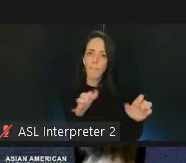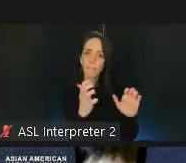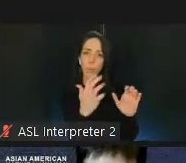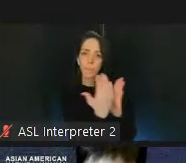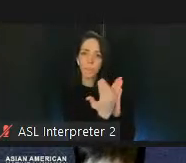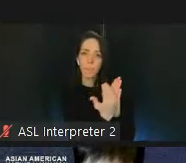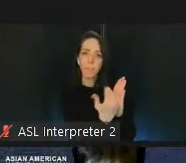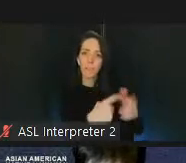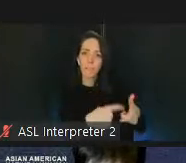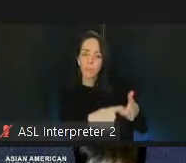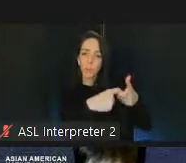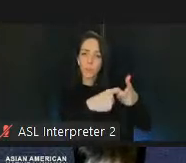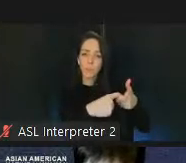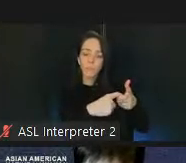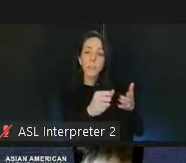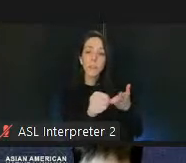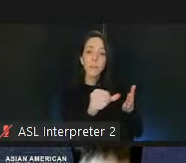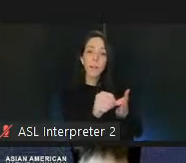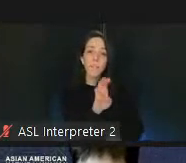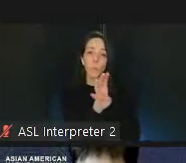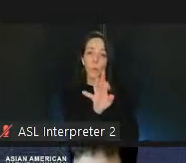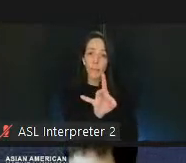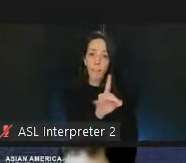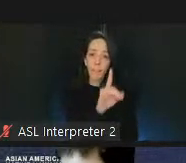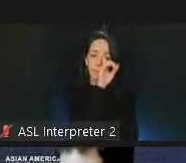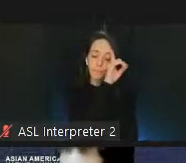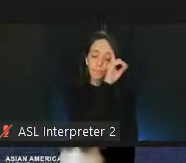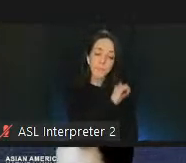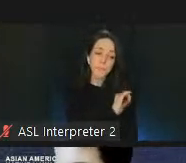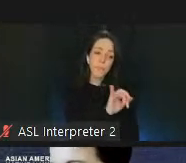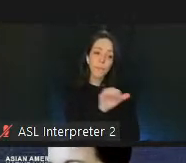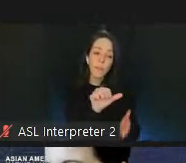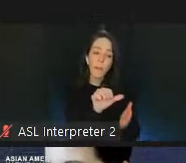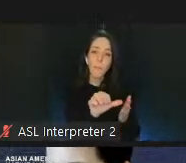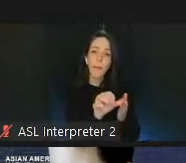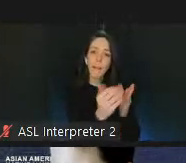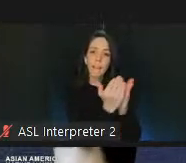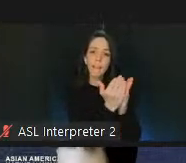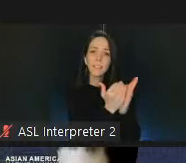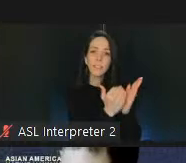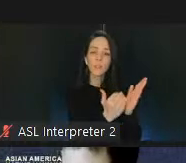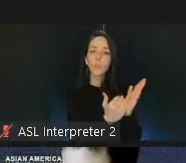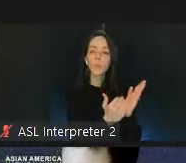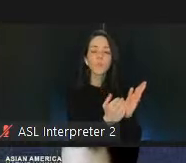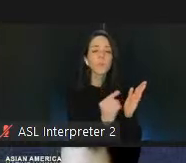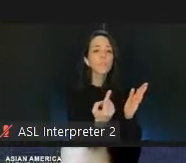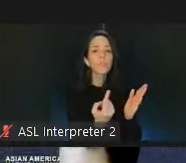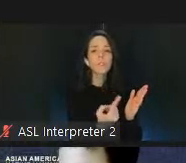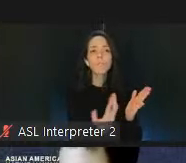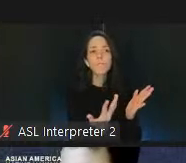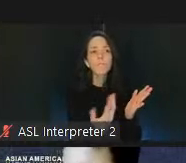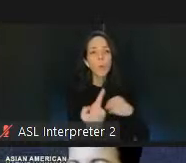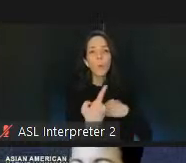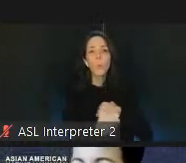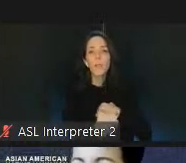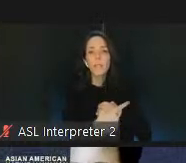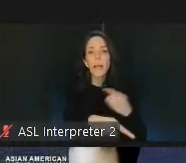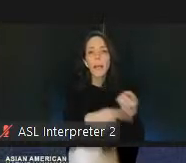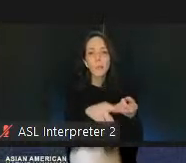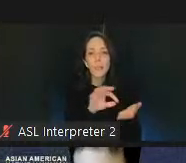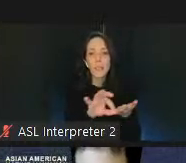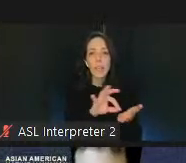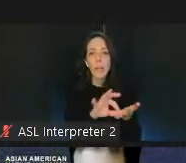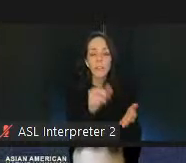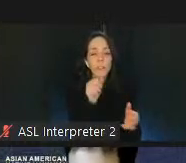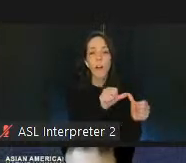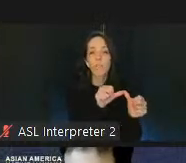page 48. So the frozen list was a point in time list when we were